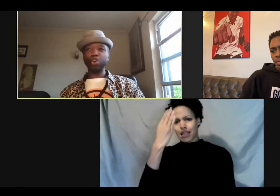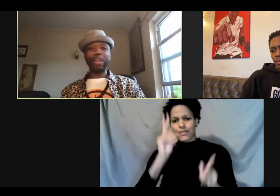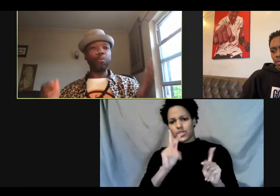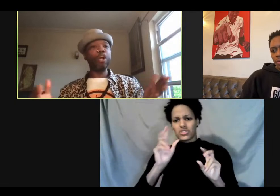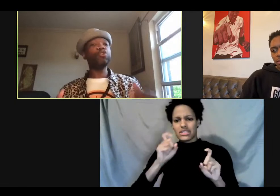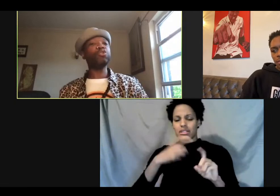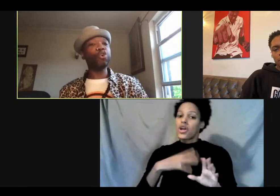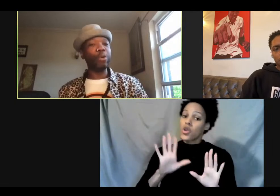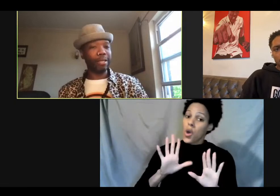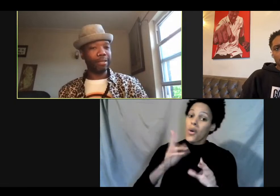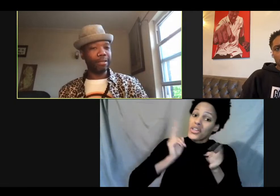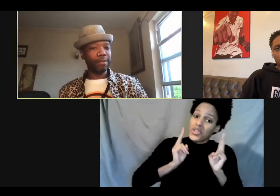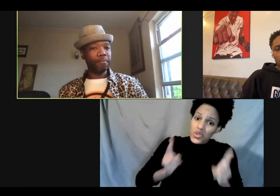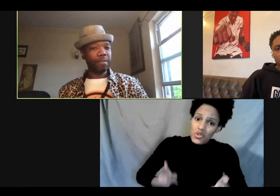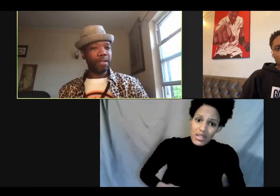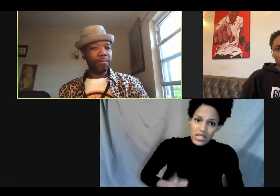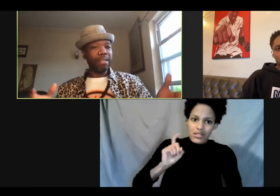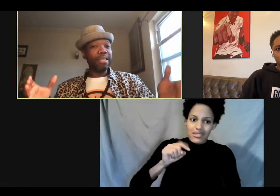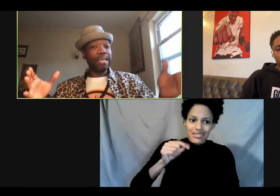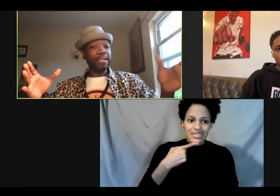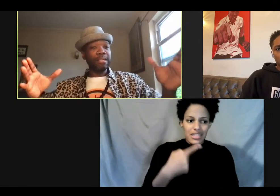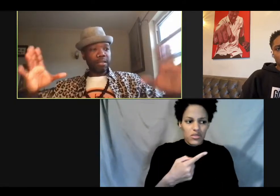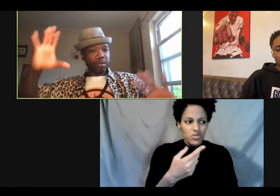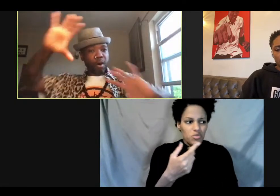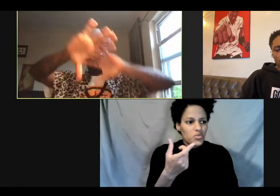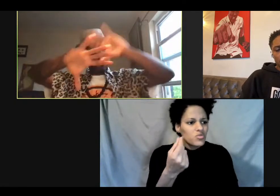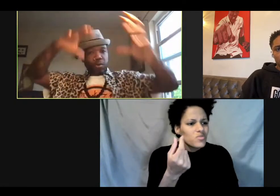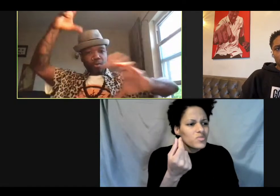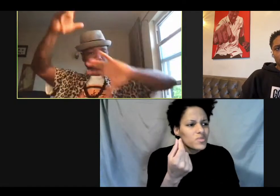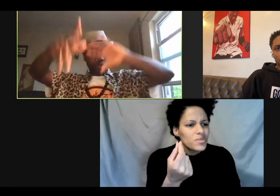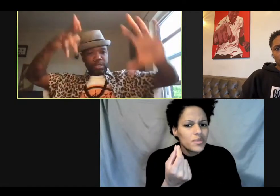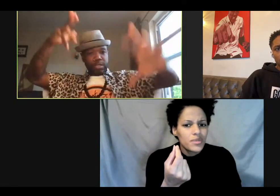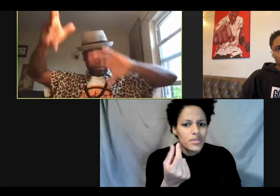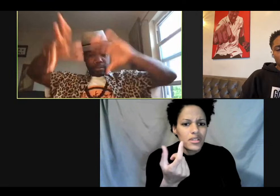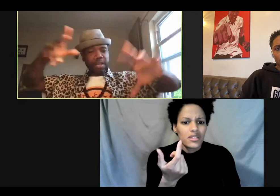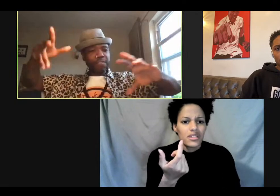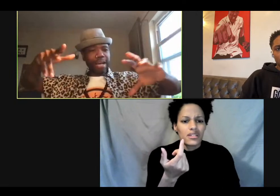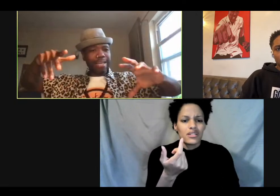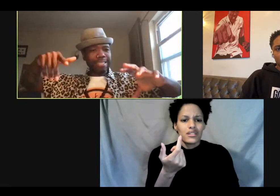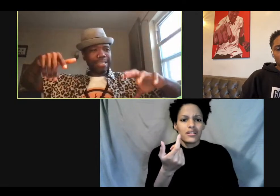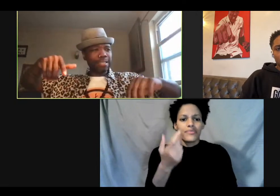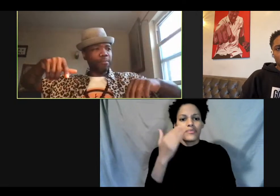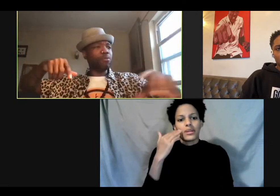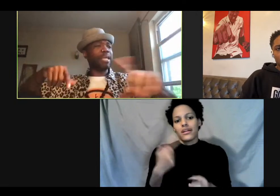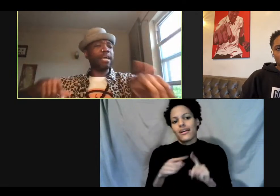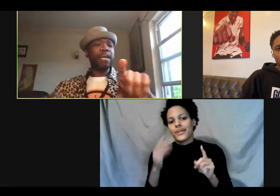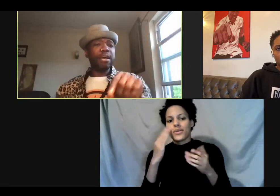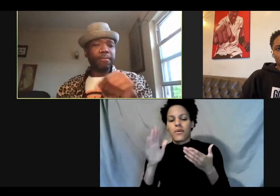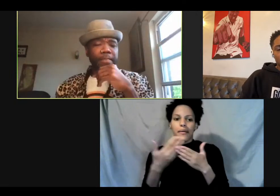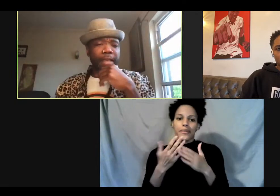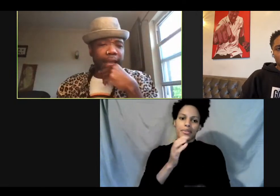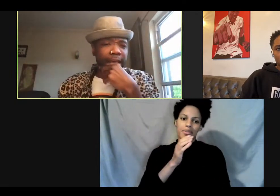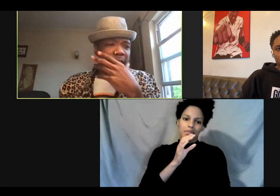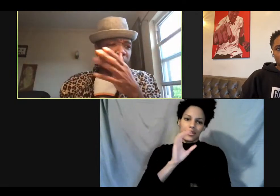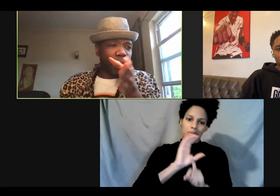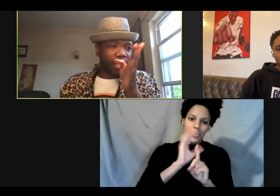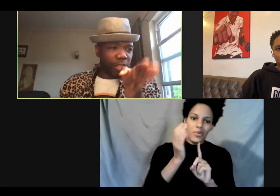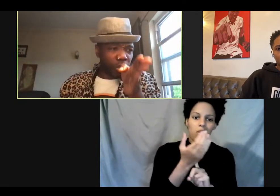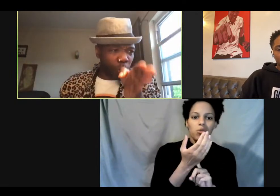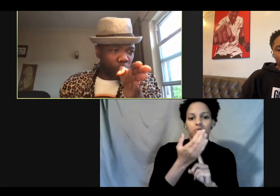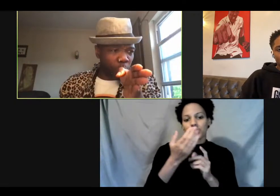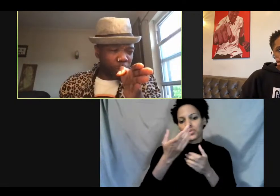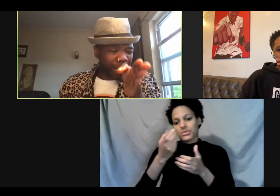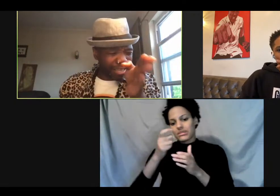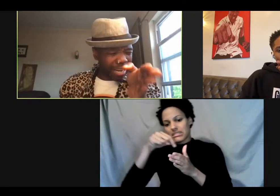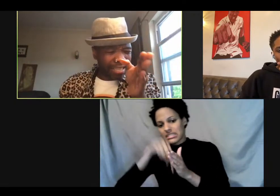Like, what are you doing? But then all the cultural and stuff context come. It was like, and I don't want to get